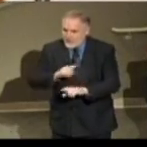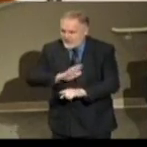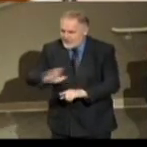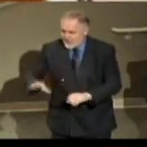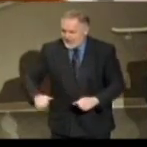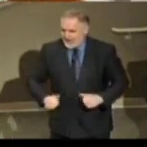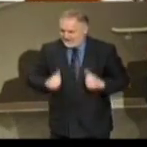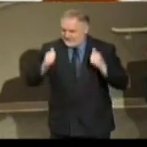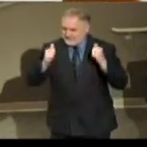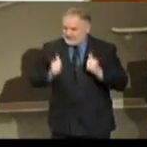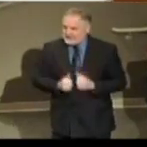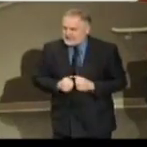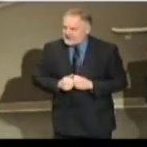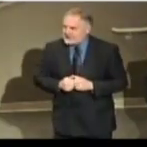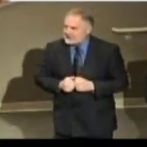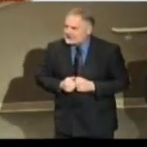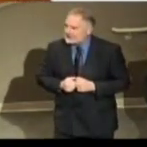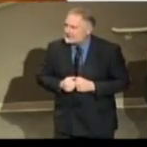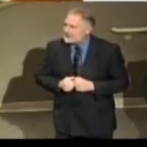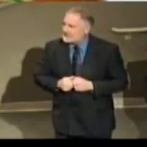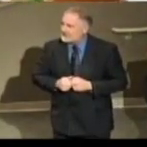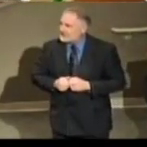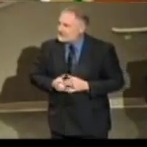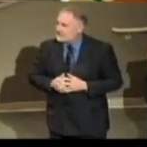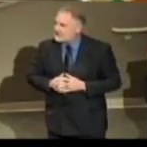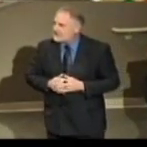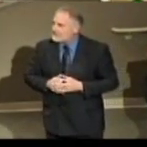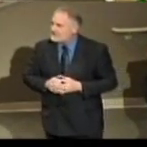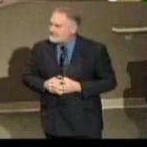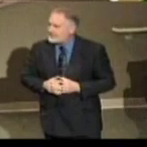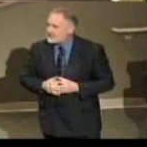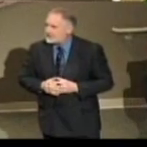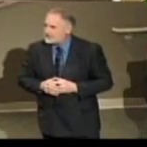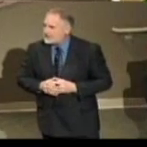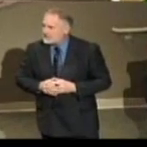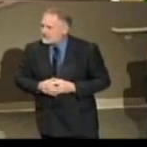have to hold our lives up against, founded in the Word of God.